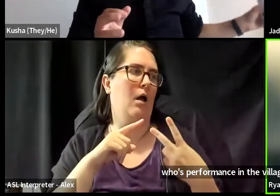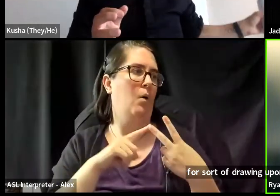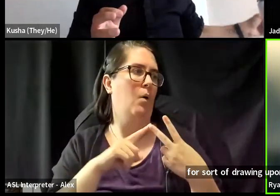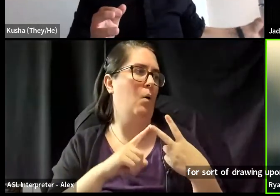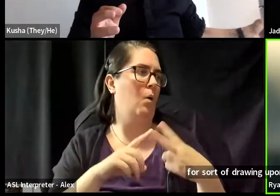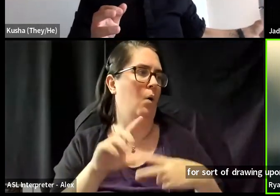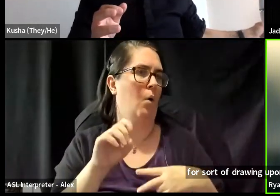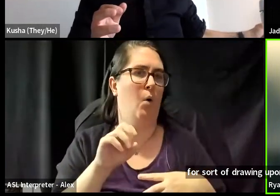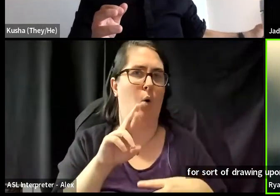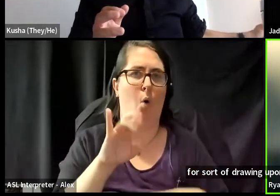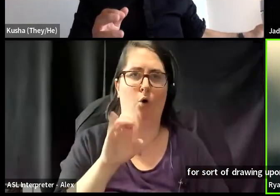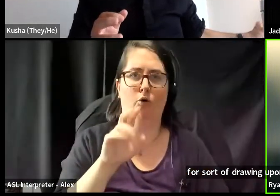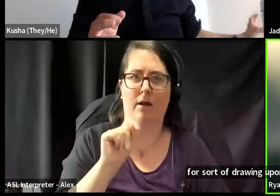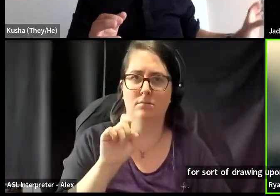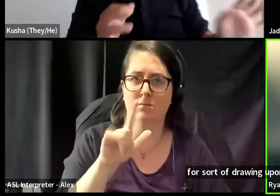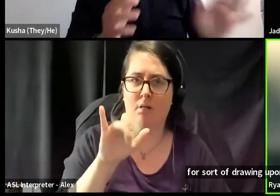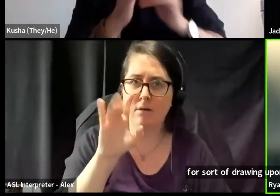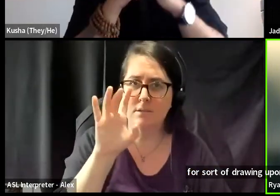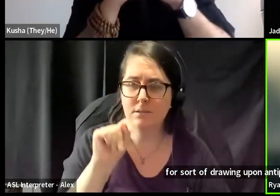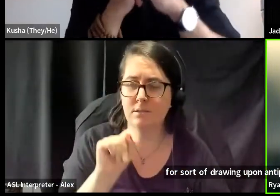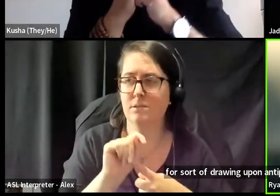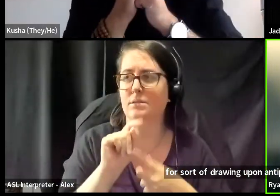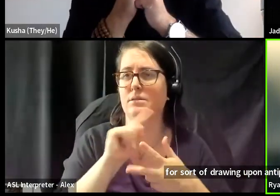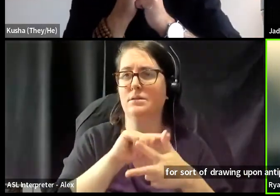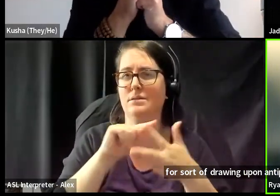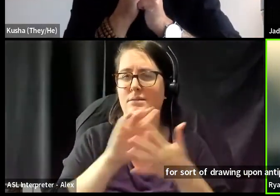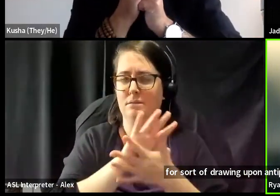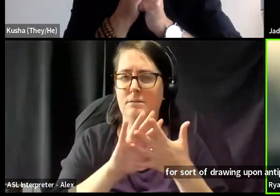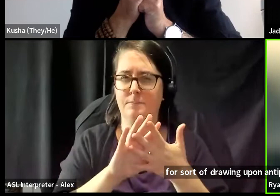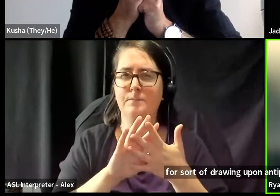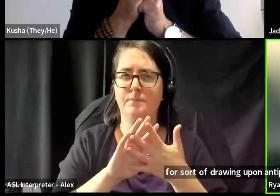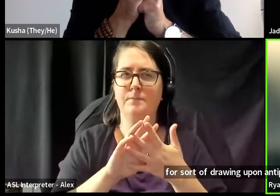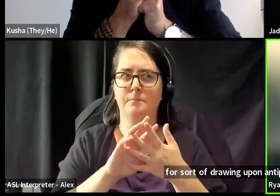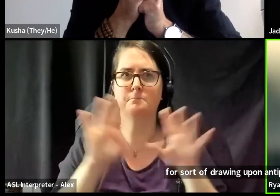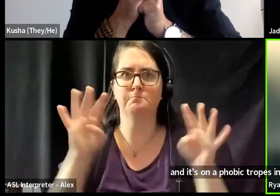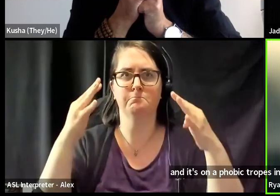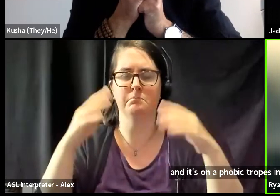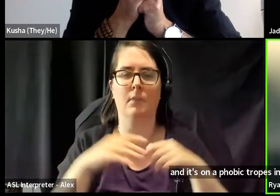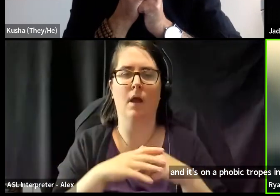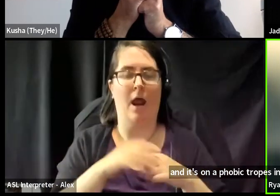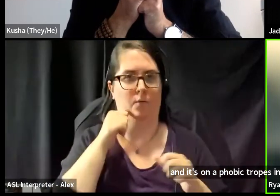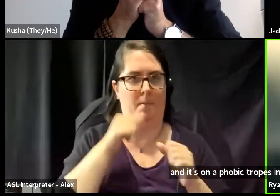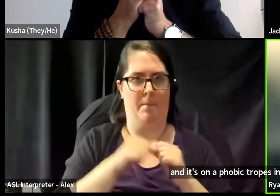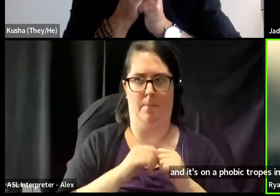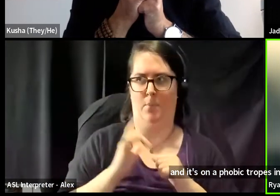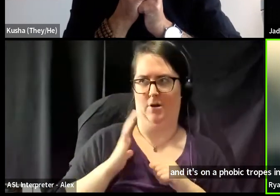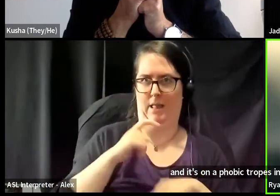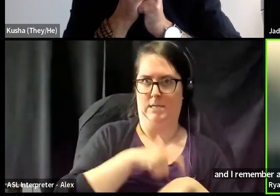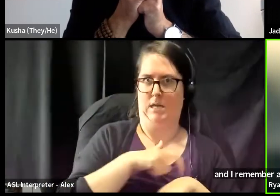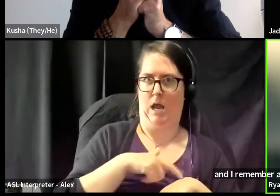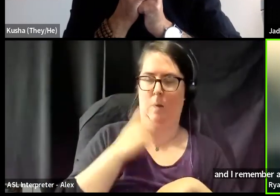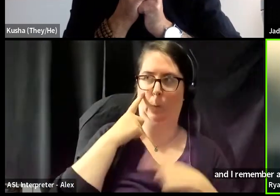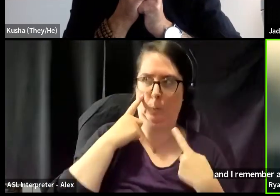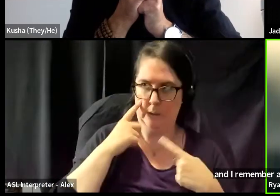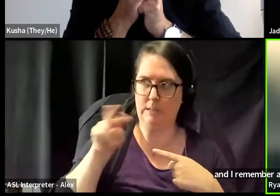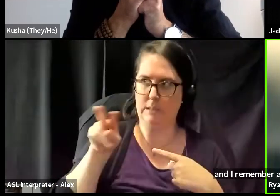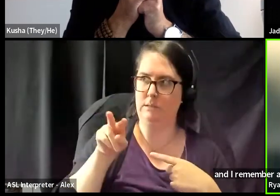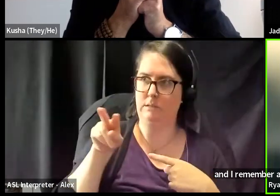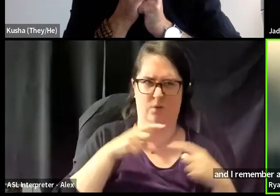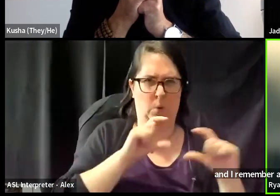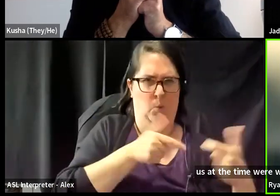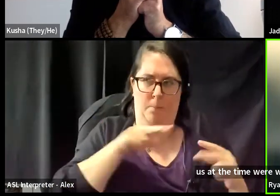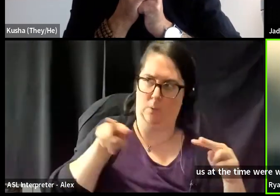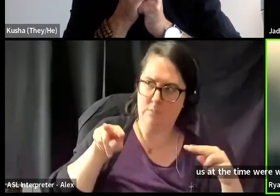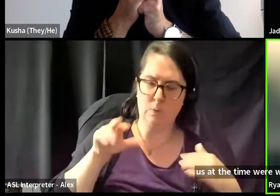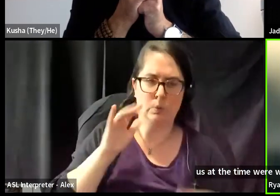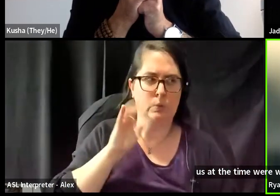and Islamophobic tropes in their set very avidly. And I remember a bunch of us at the time were witnessing this and, you know,